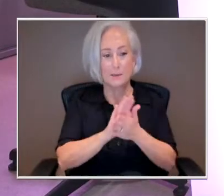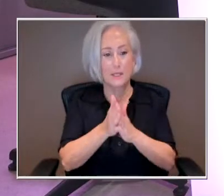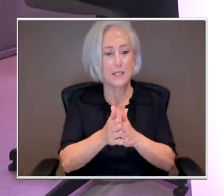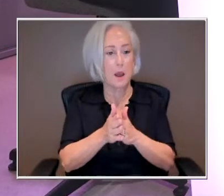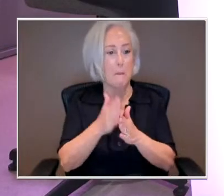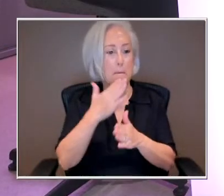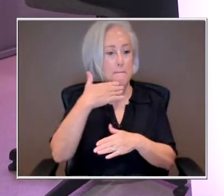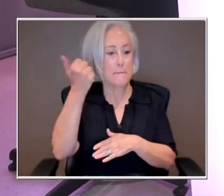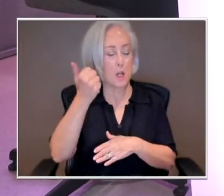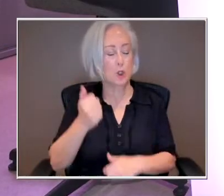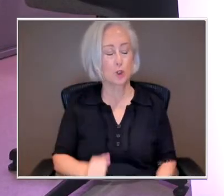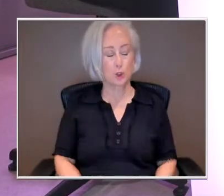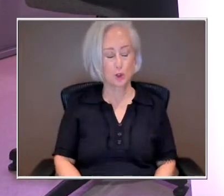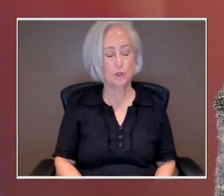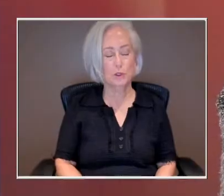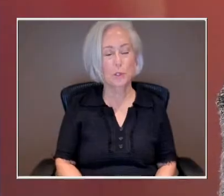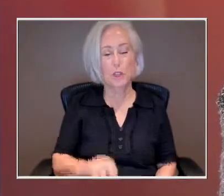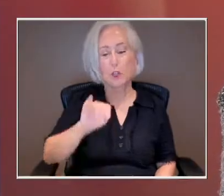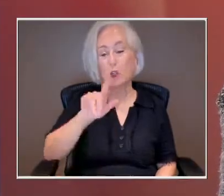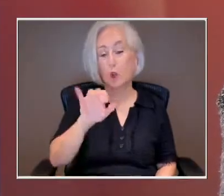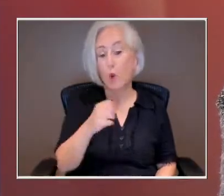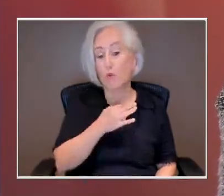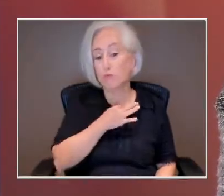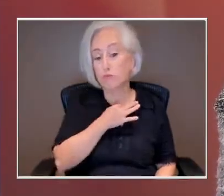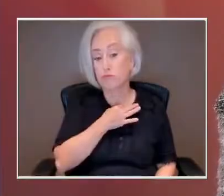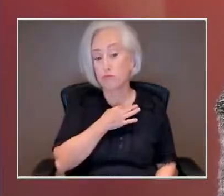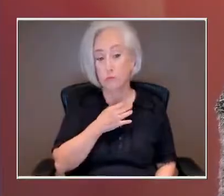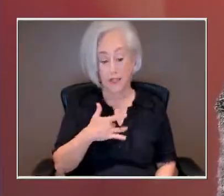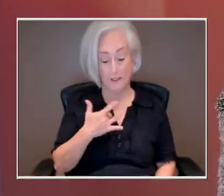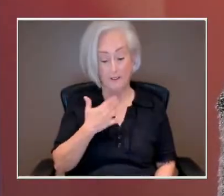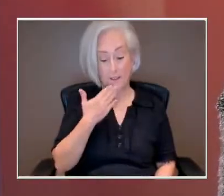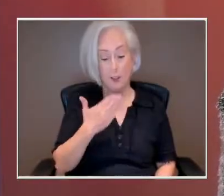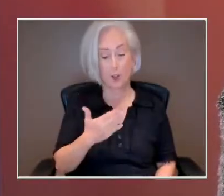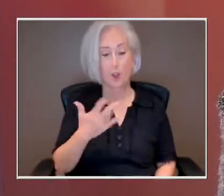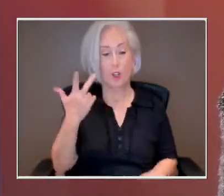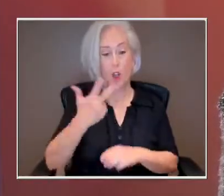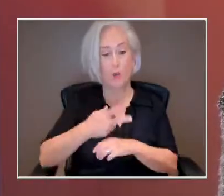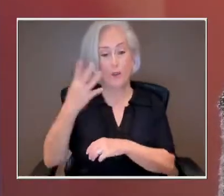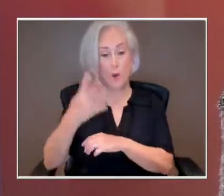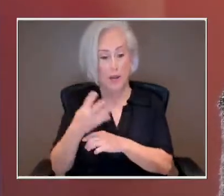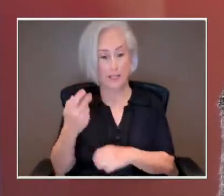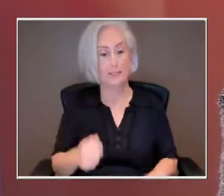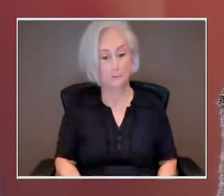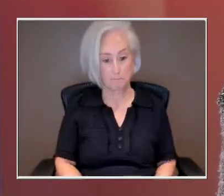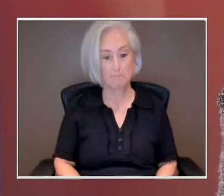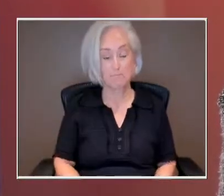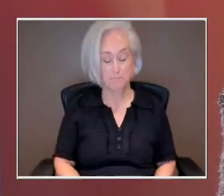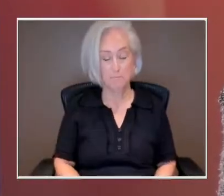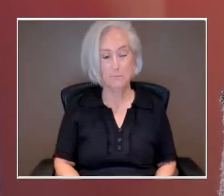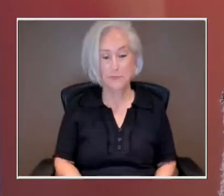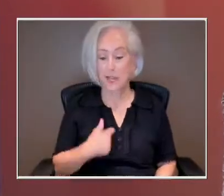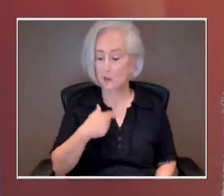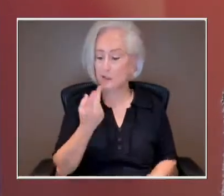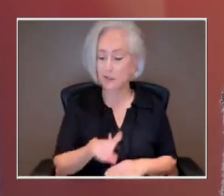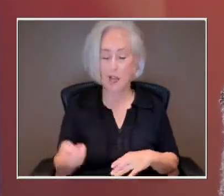you feel better? I felt pretty good after about 3-4 days. I was already up